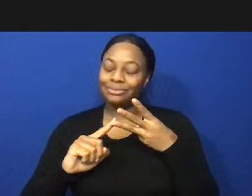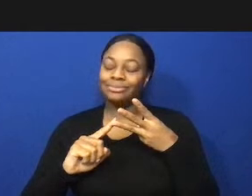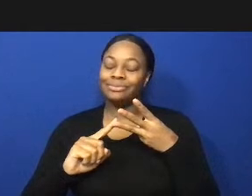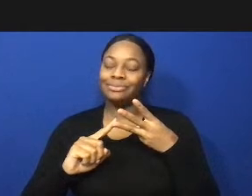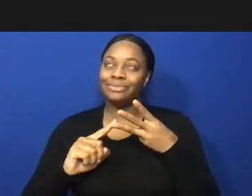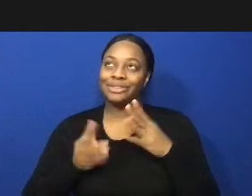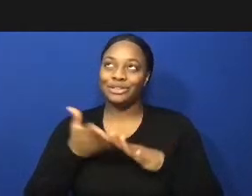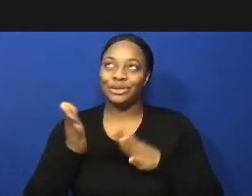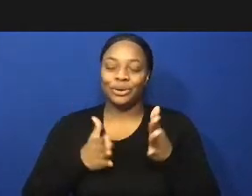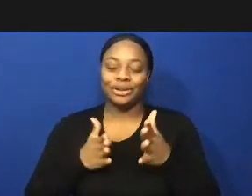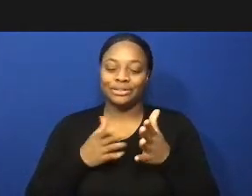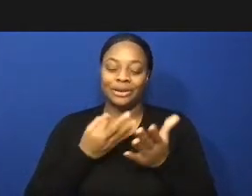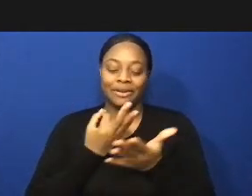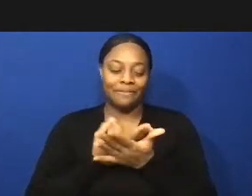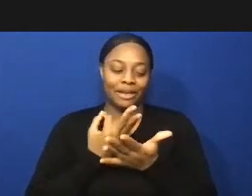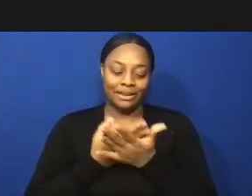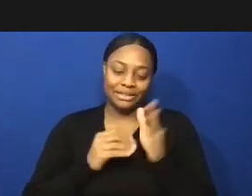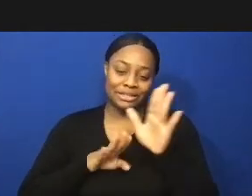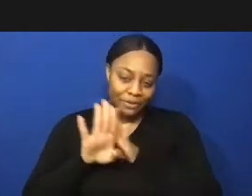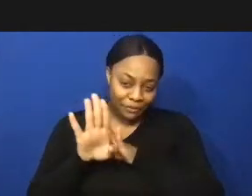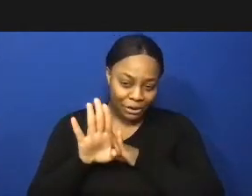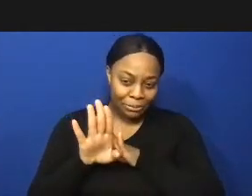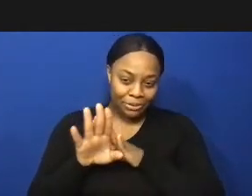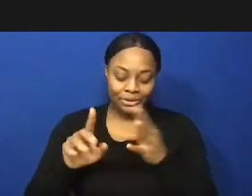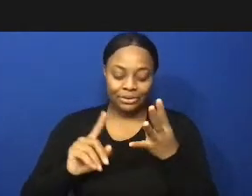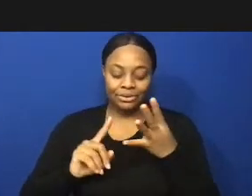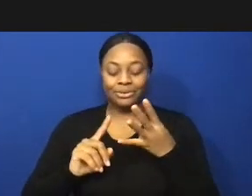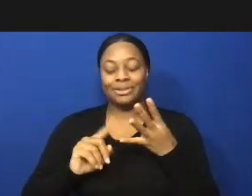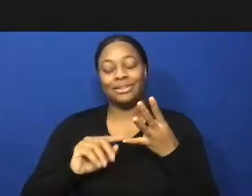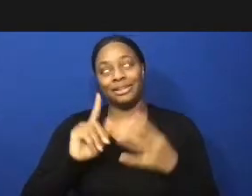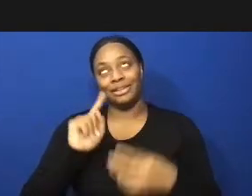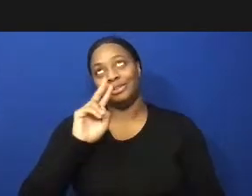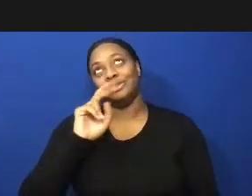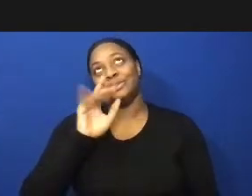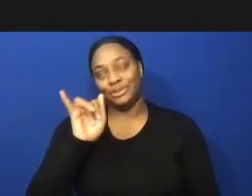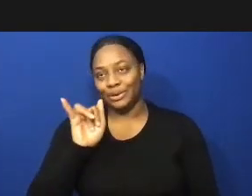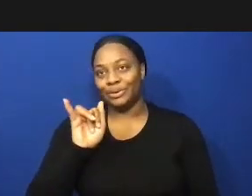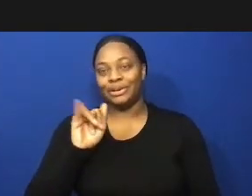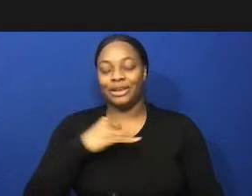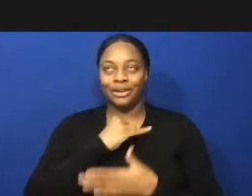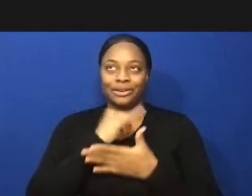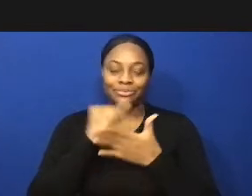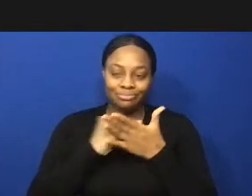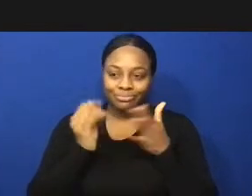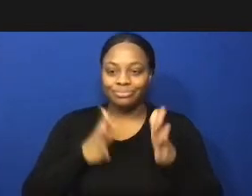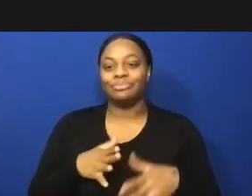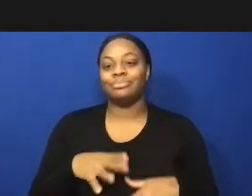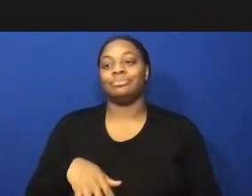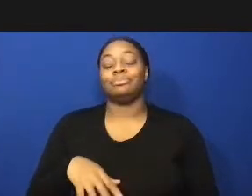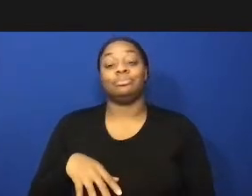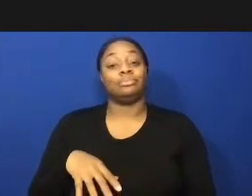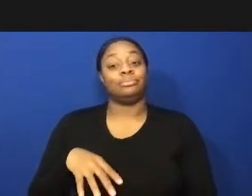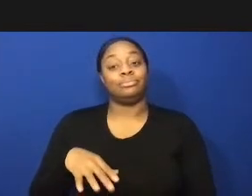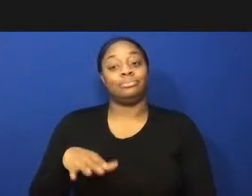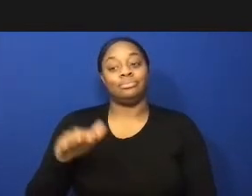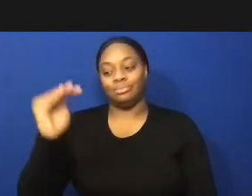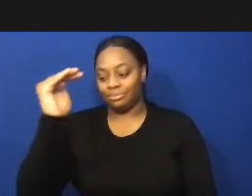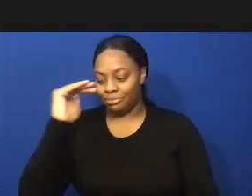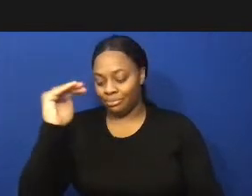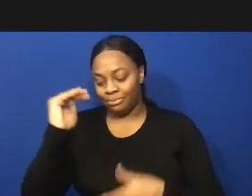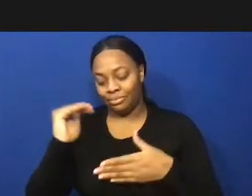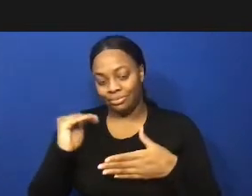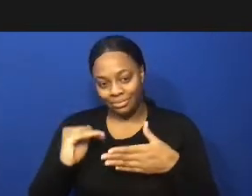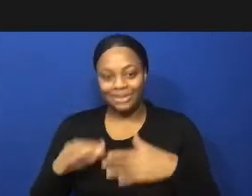of finance and development, Tony Turner, graphic designer, Gabe Decaladanu, BDS